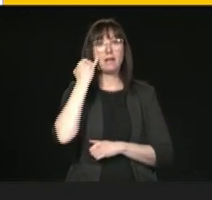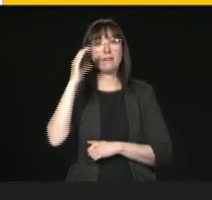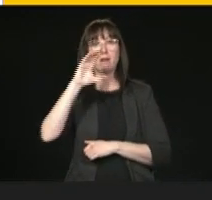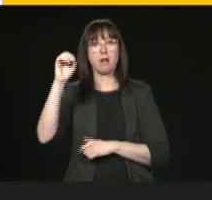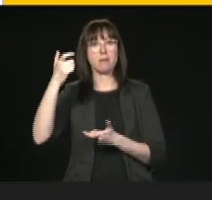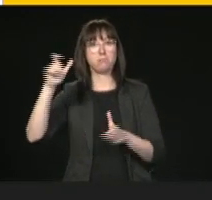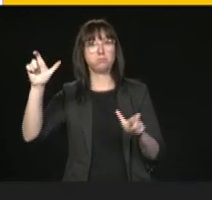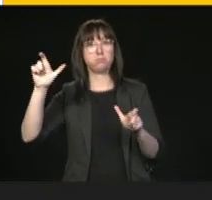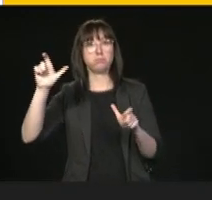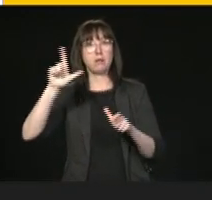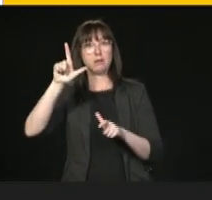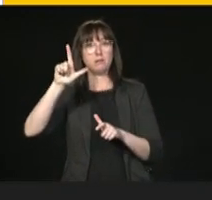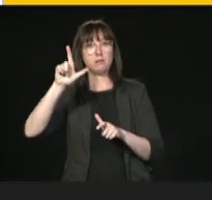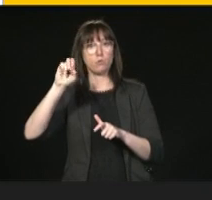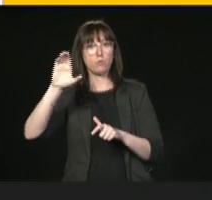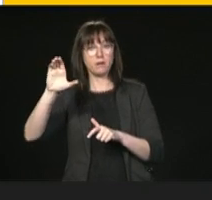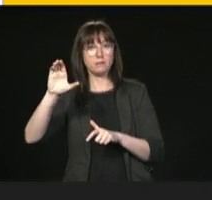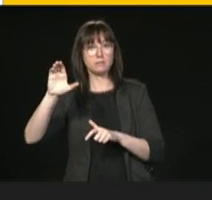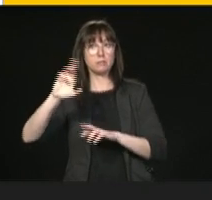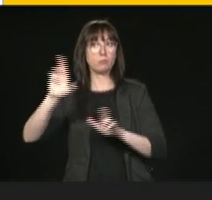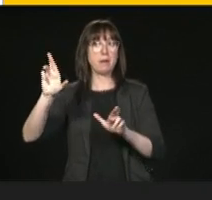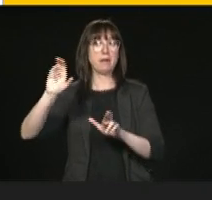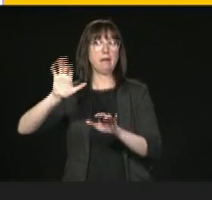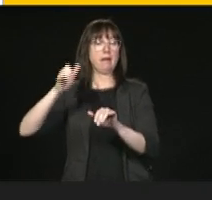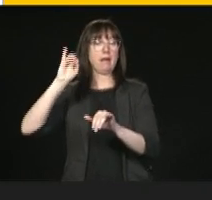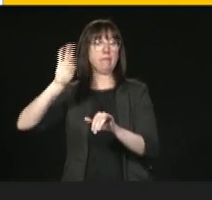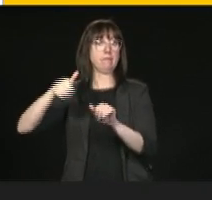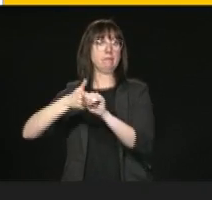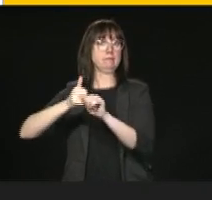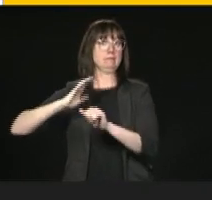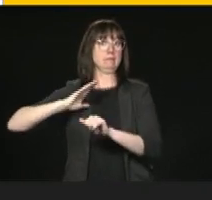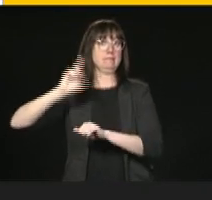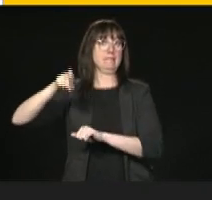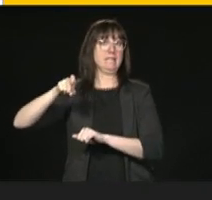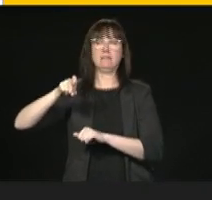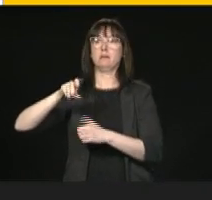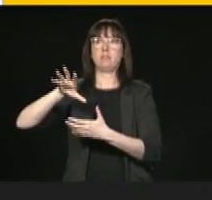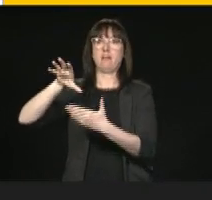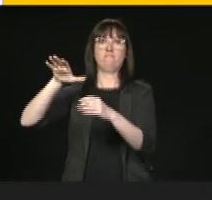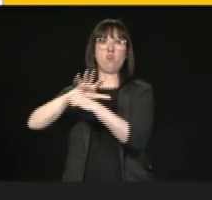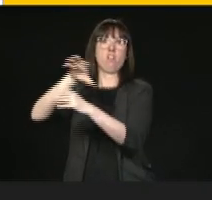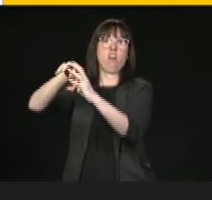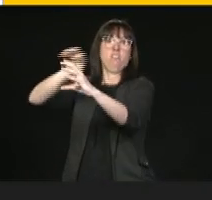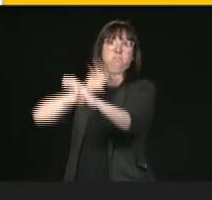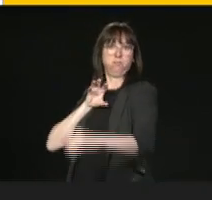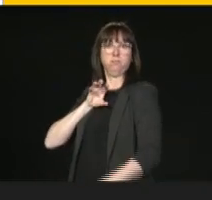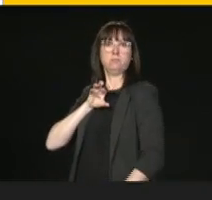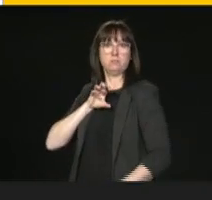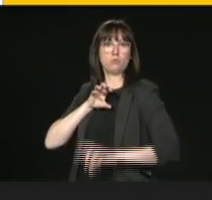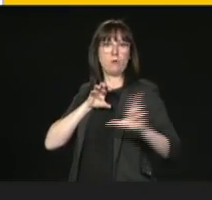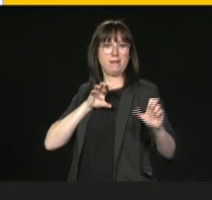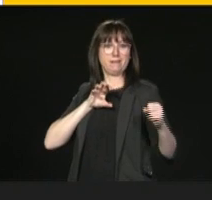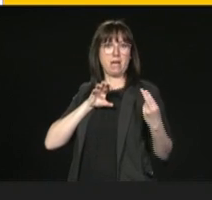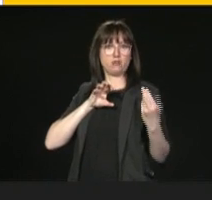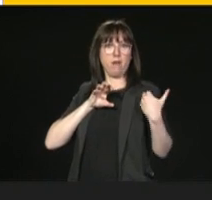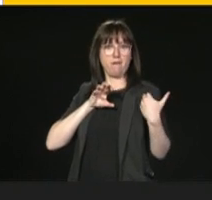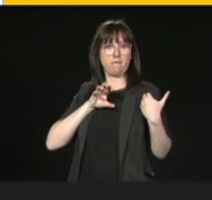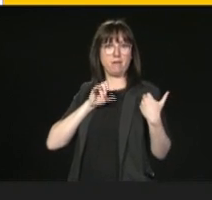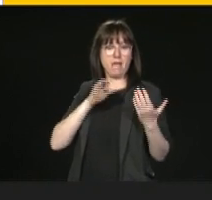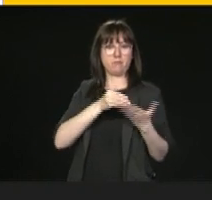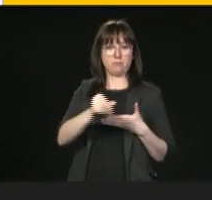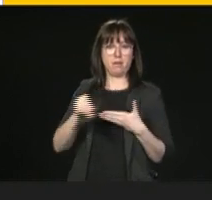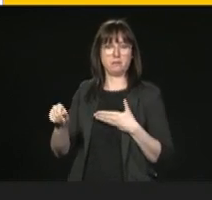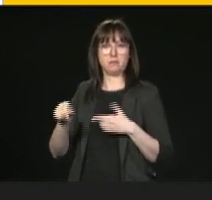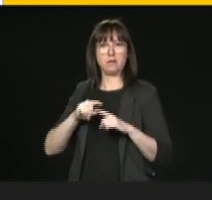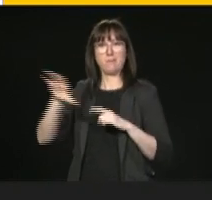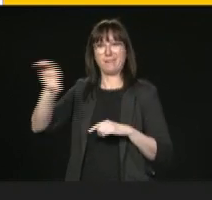are pulling their entire credit line. So they have the cash at hand. Well, where does the cash go? Well, they're going to put it in the bank.